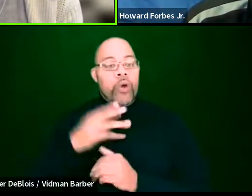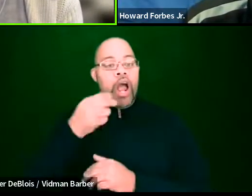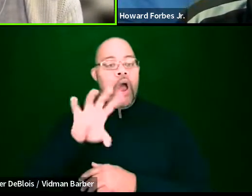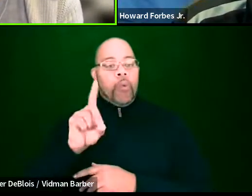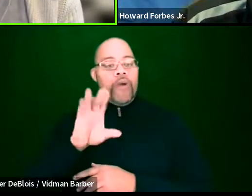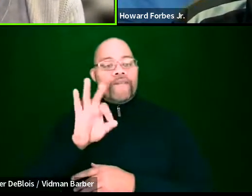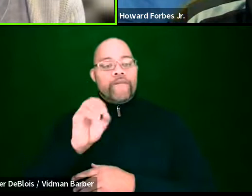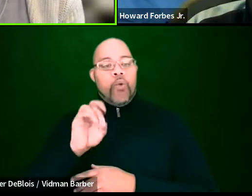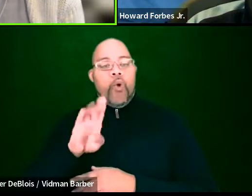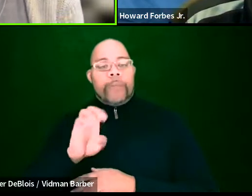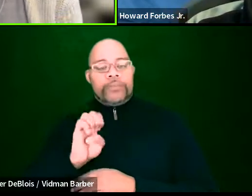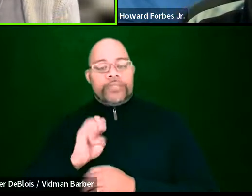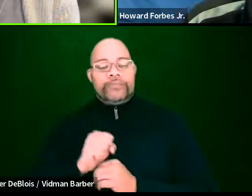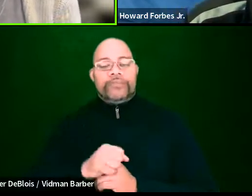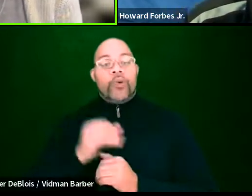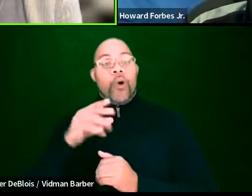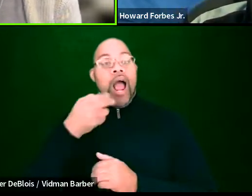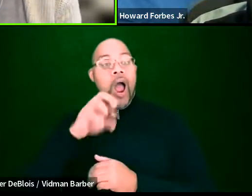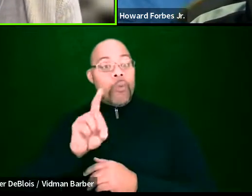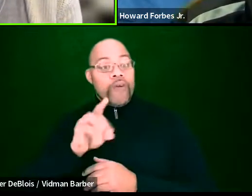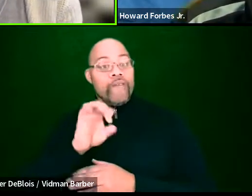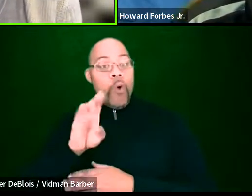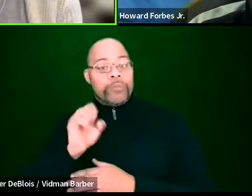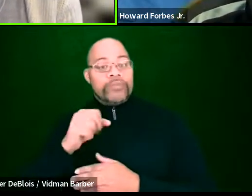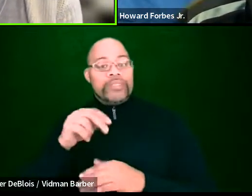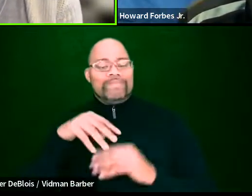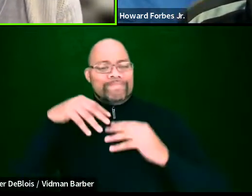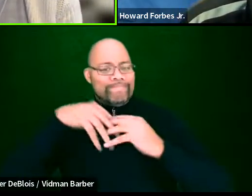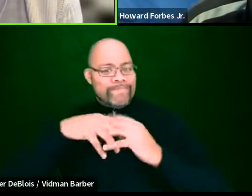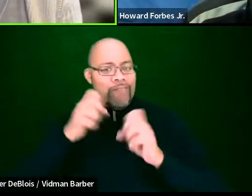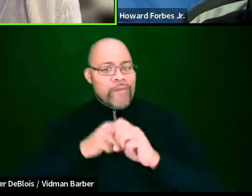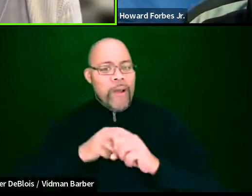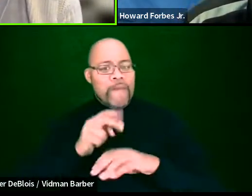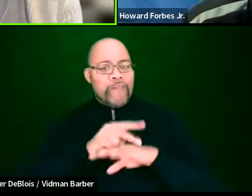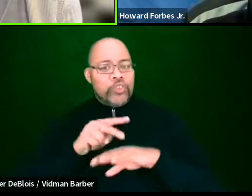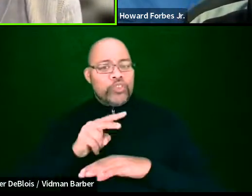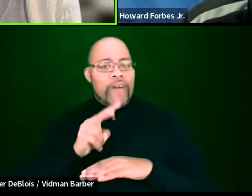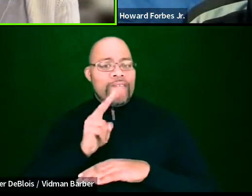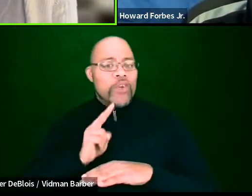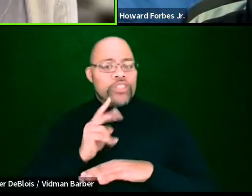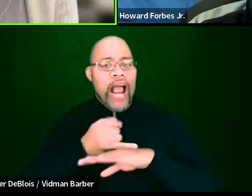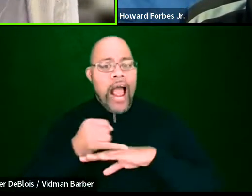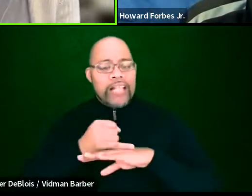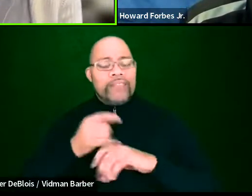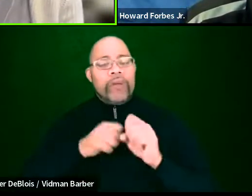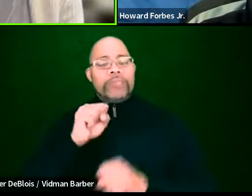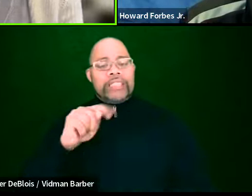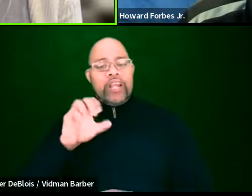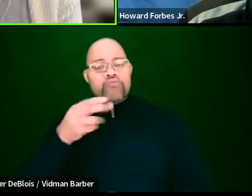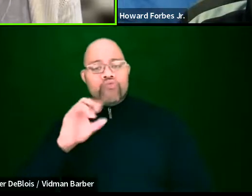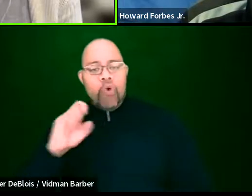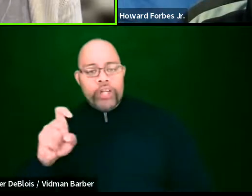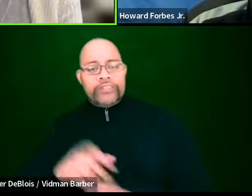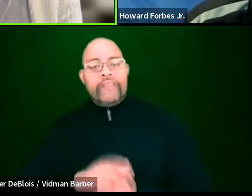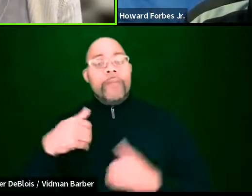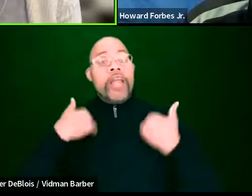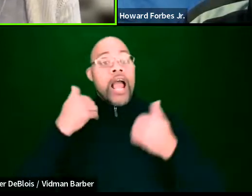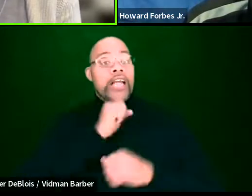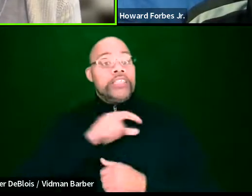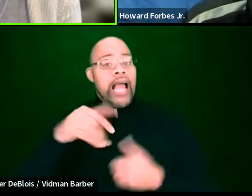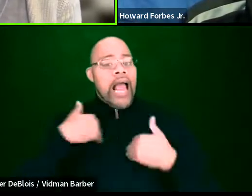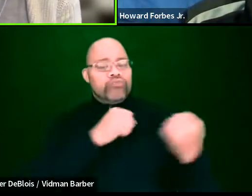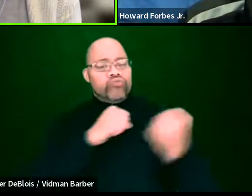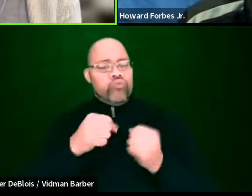Howard Forbes. So Howard Forbes is a native Virgin Islander from the island of St. Croix. From a young age, he had a